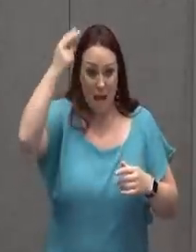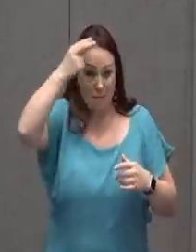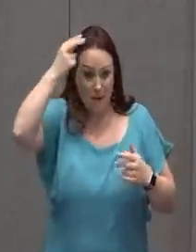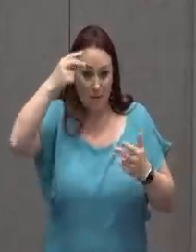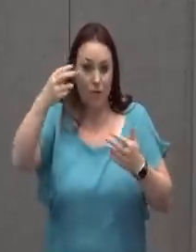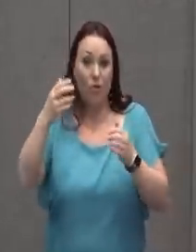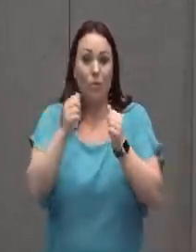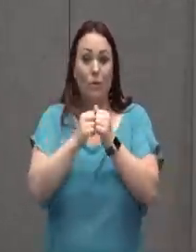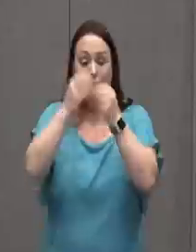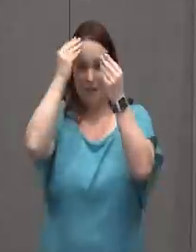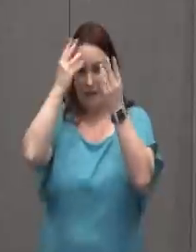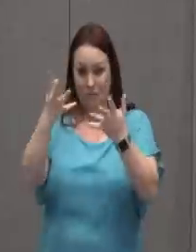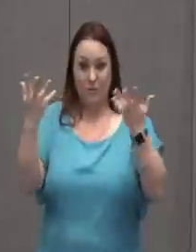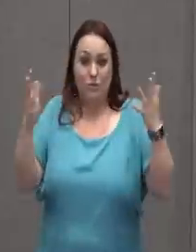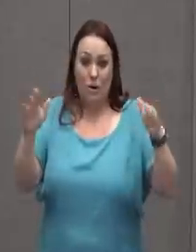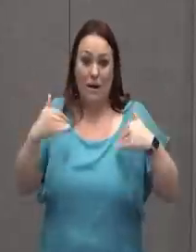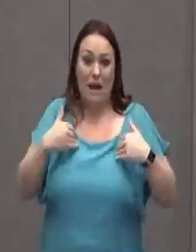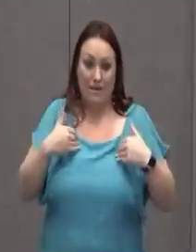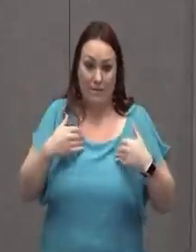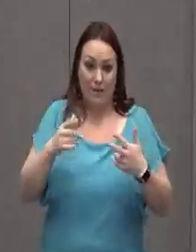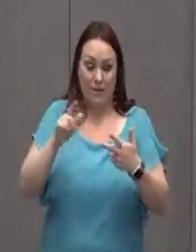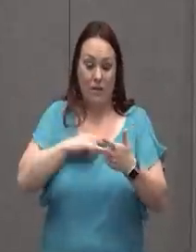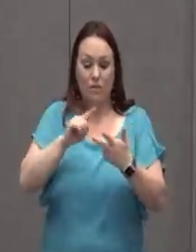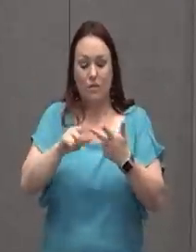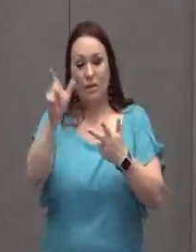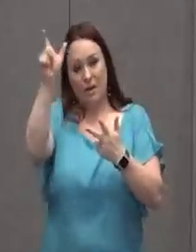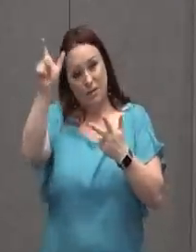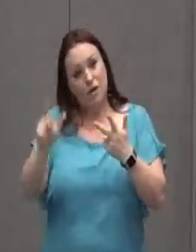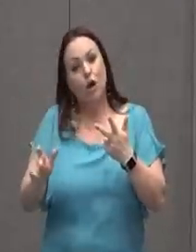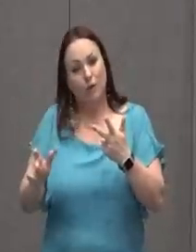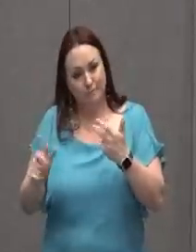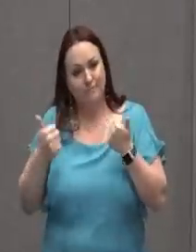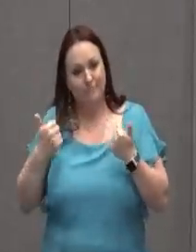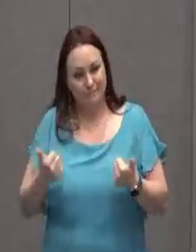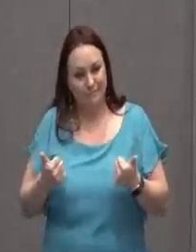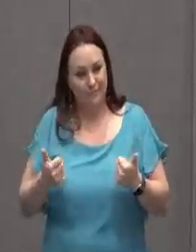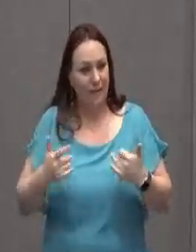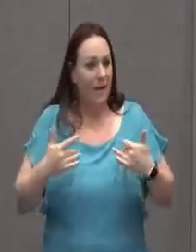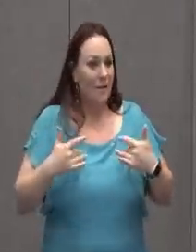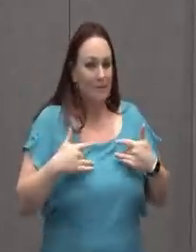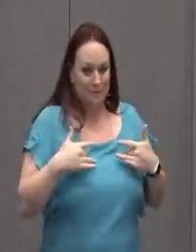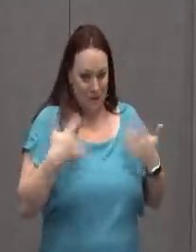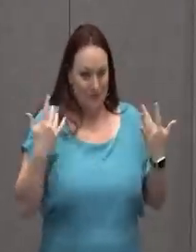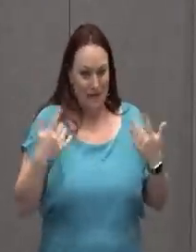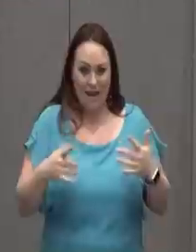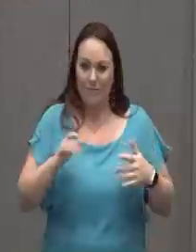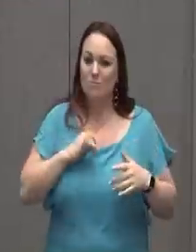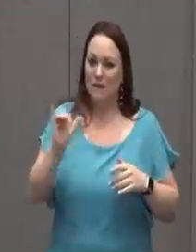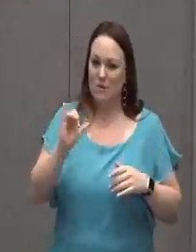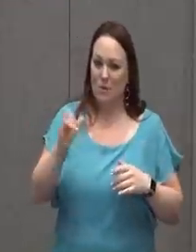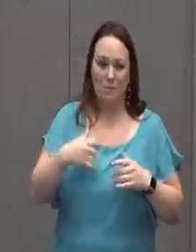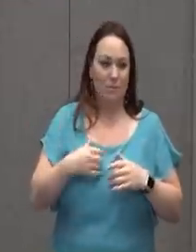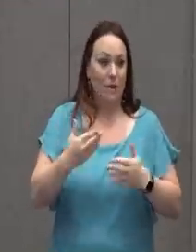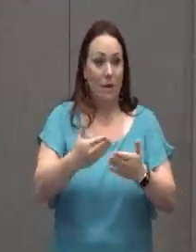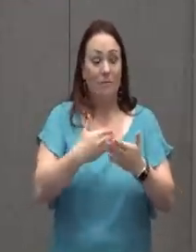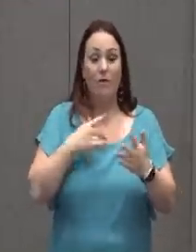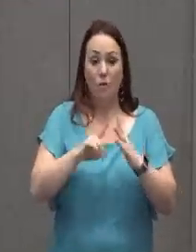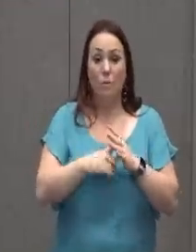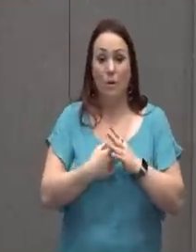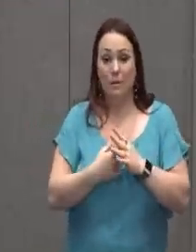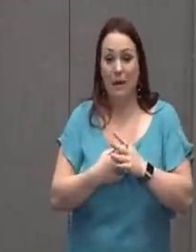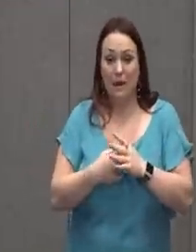with the information given to us. So that's what's going to go into this column. I am so excited. I am too. This is really cool. I am too. And before we begin,